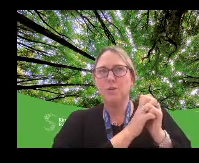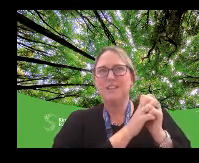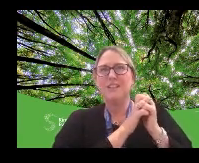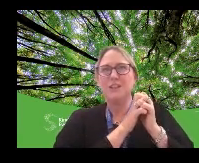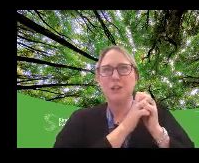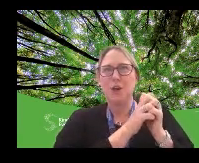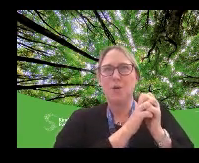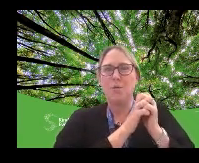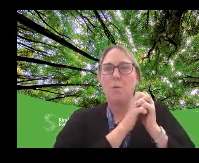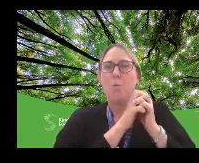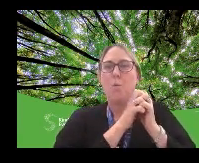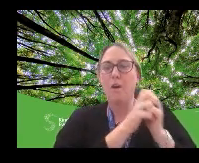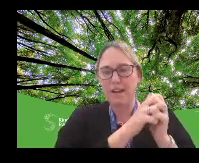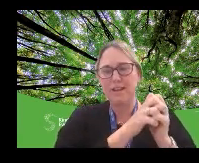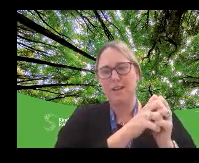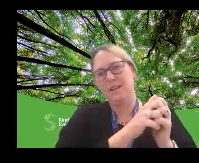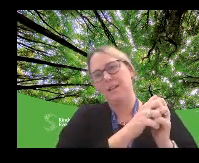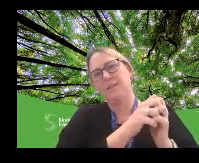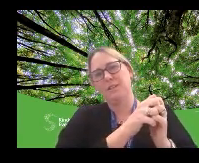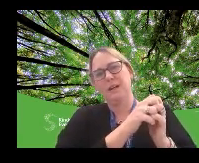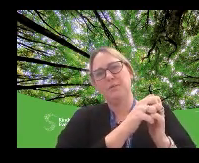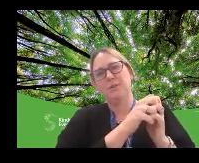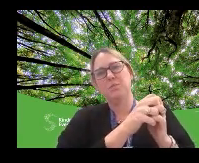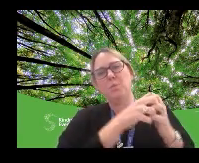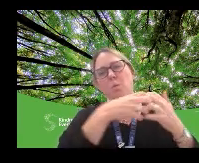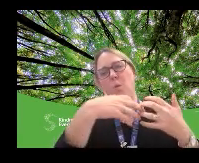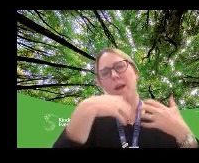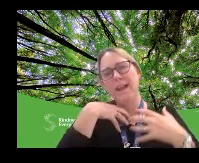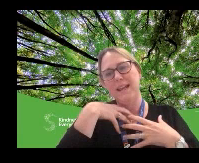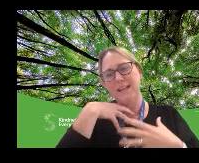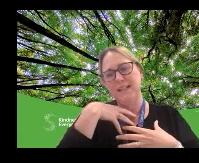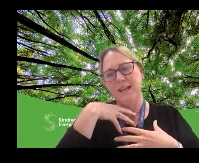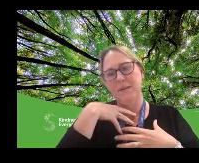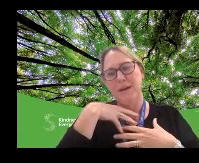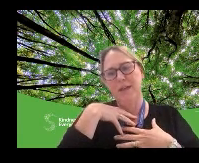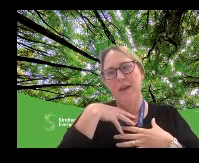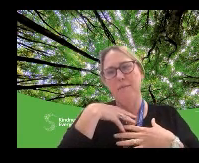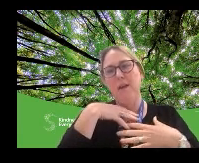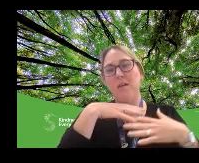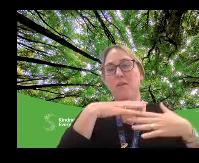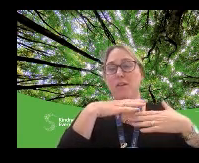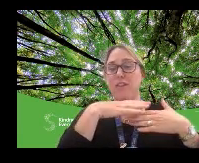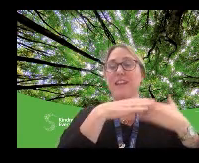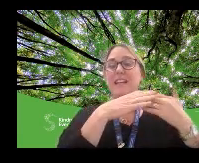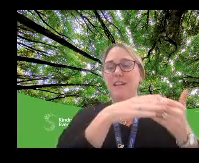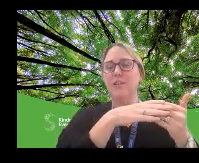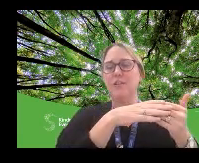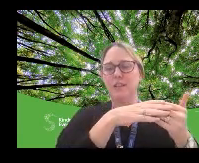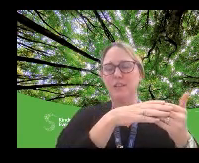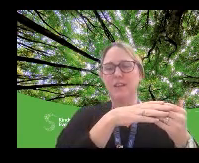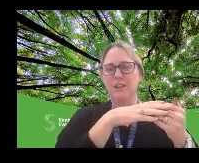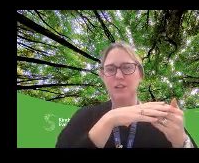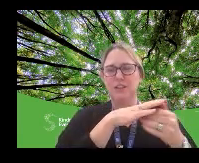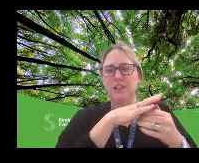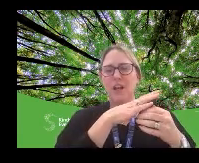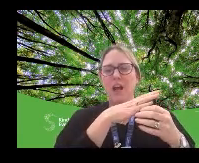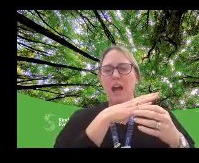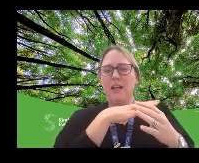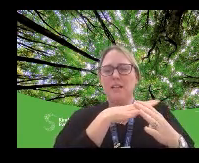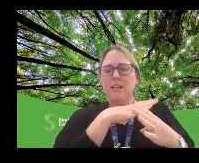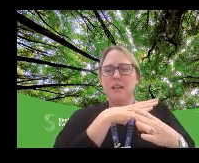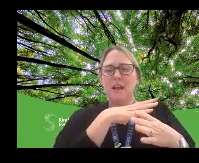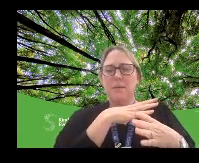on to wanting to know why they need those adaptations, why is it about them that they need those